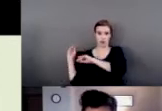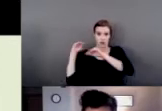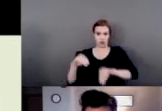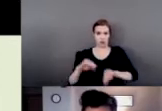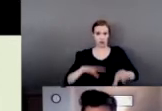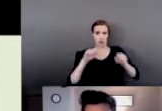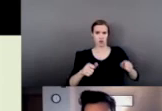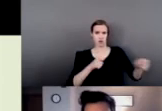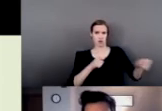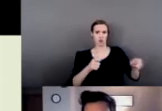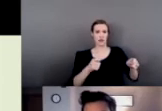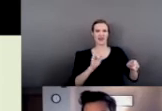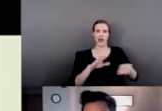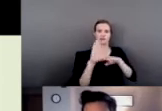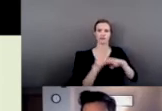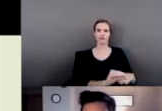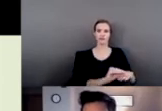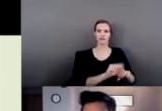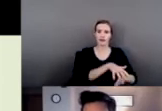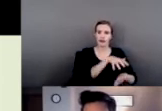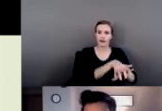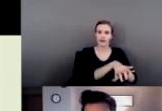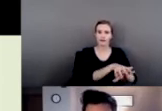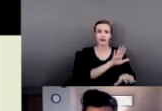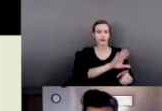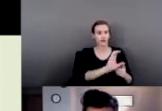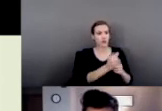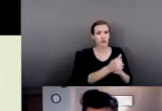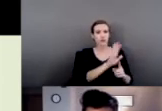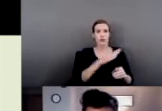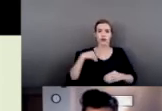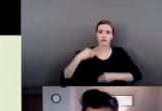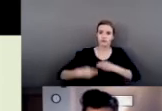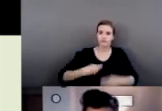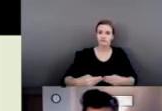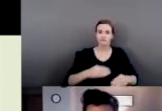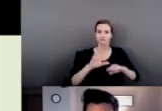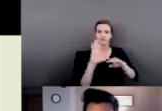our people, devalues our culture, our traditions. You know,